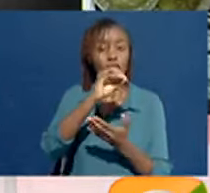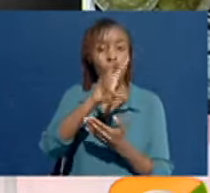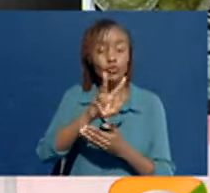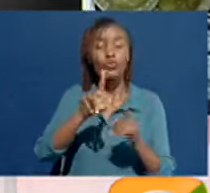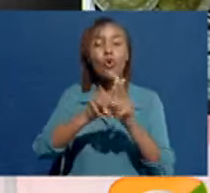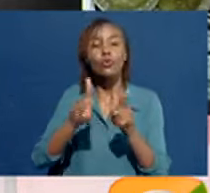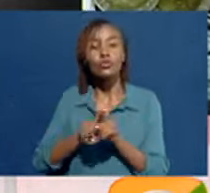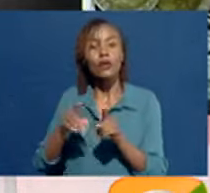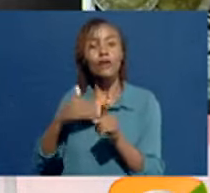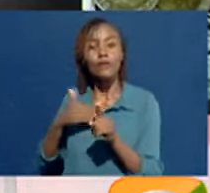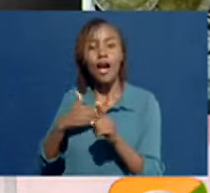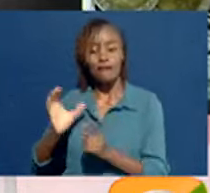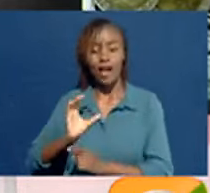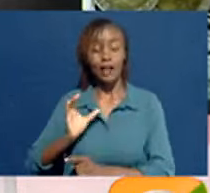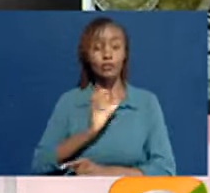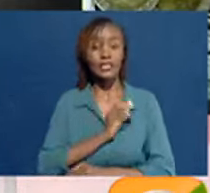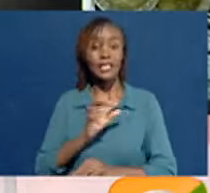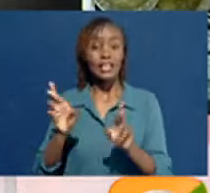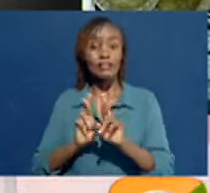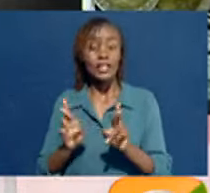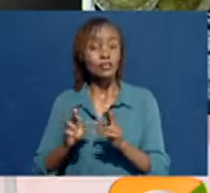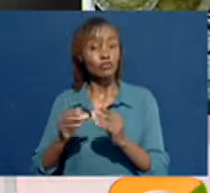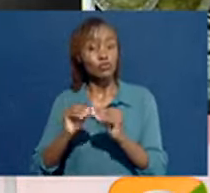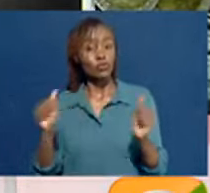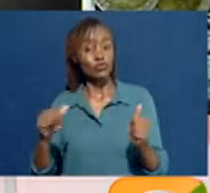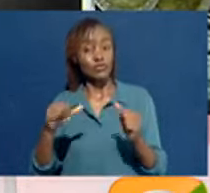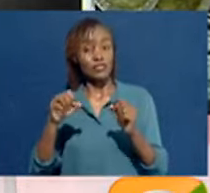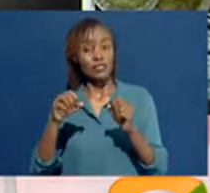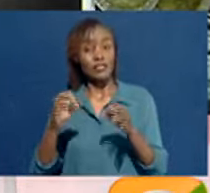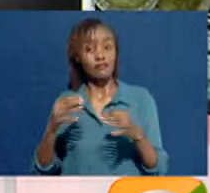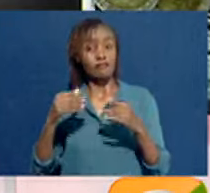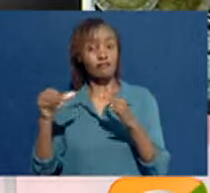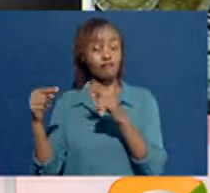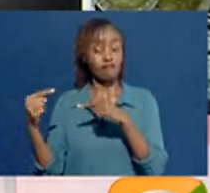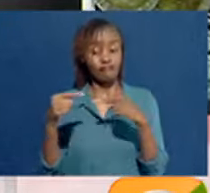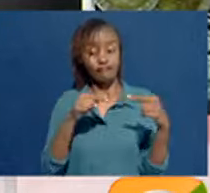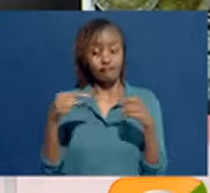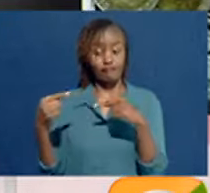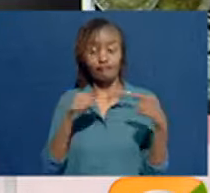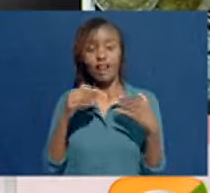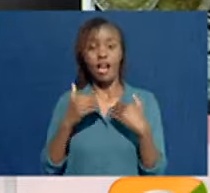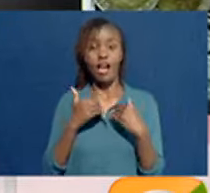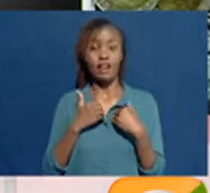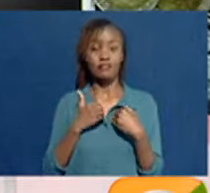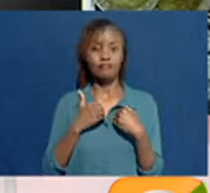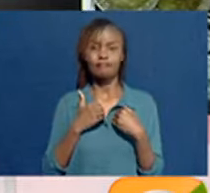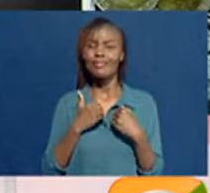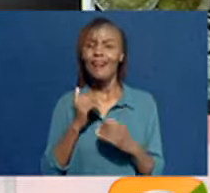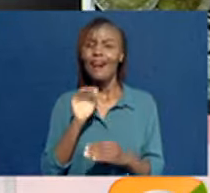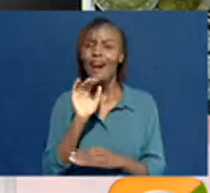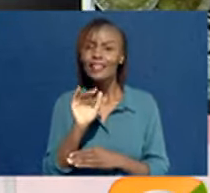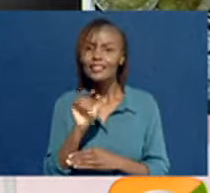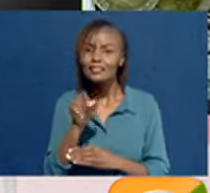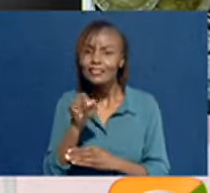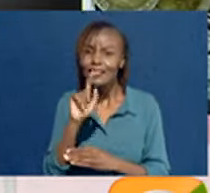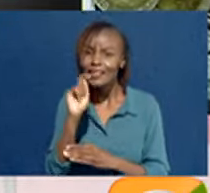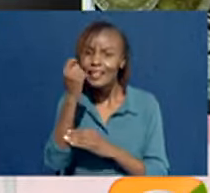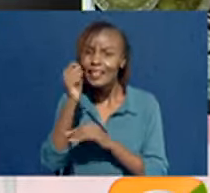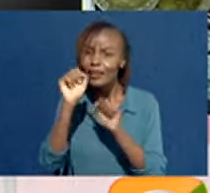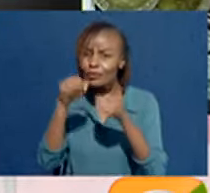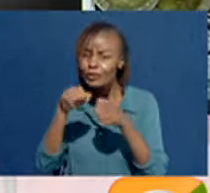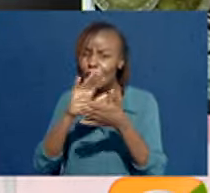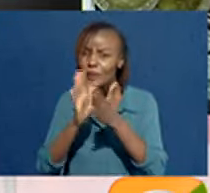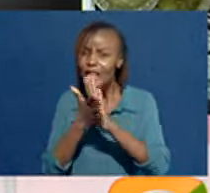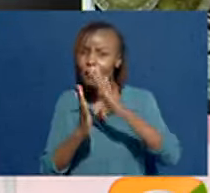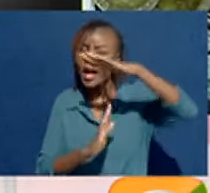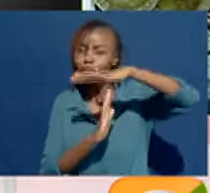market. It finally hopes to introduce clarity on some of the issues and put Kenya on the world map as a market leader in